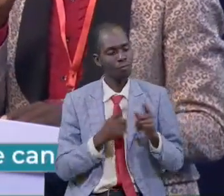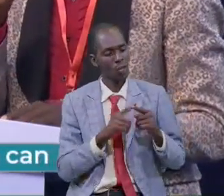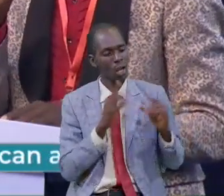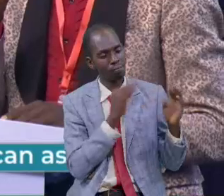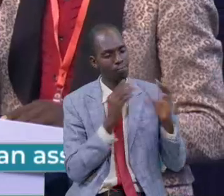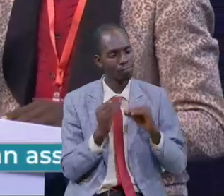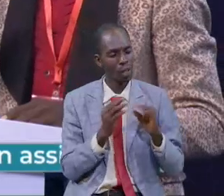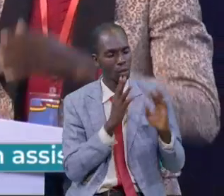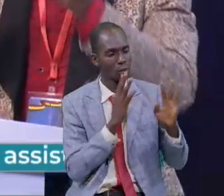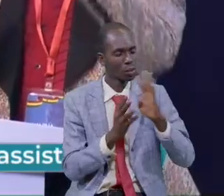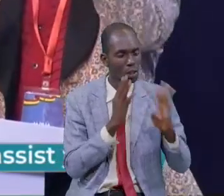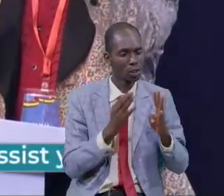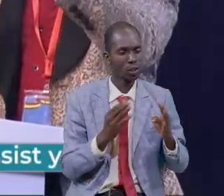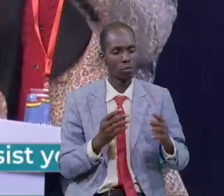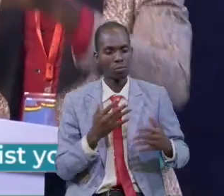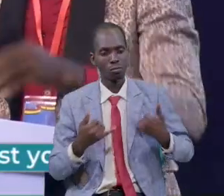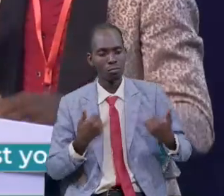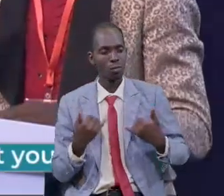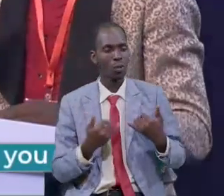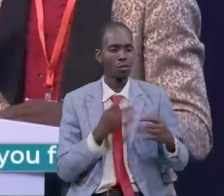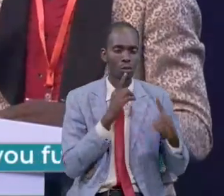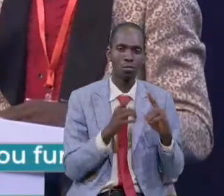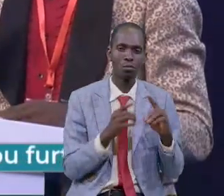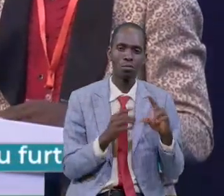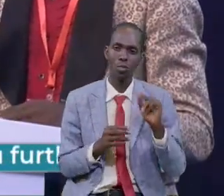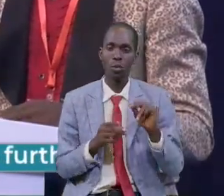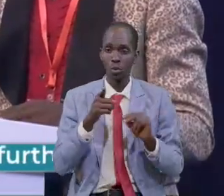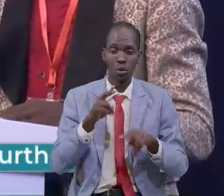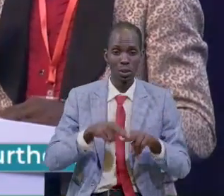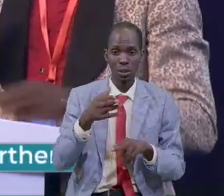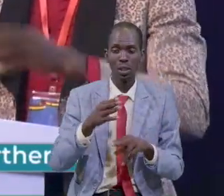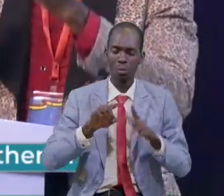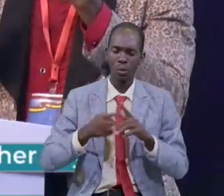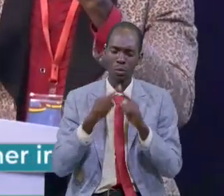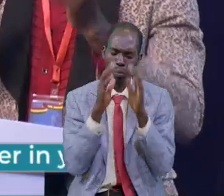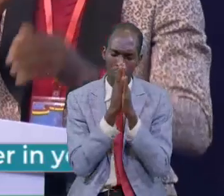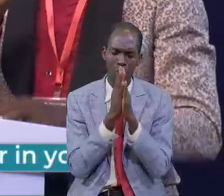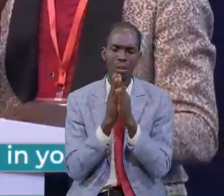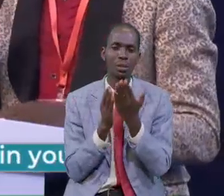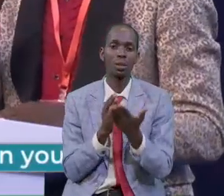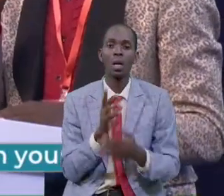in expectation. Those of you online,